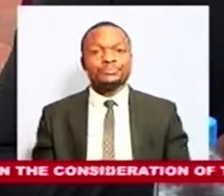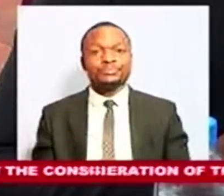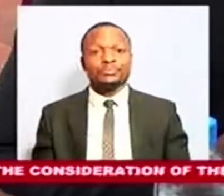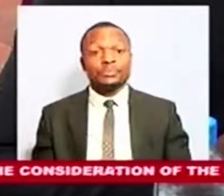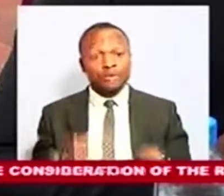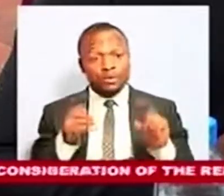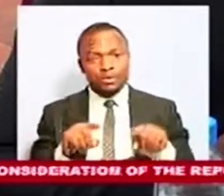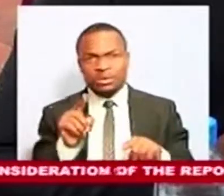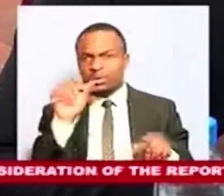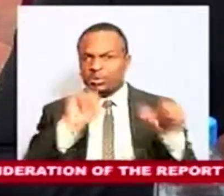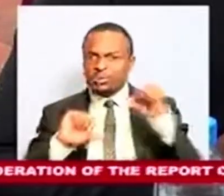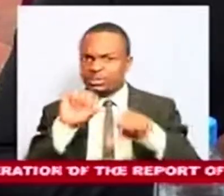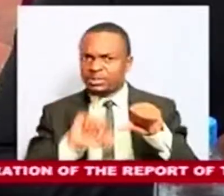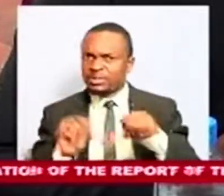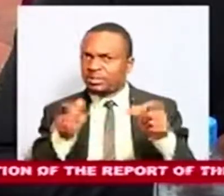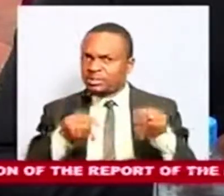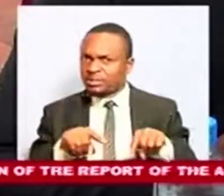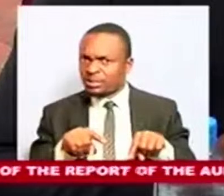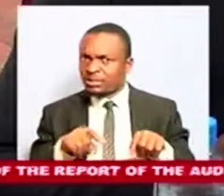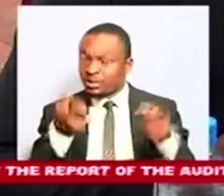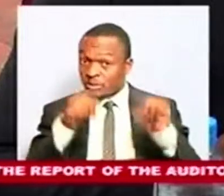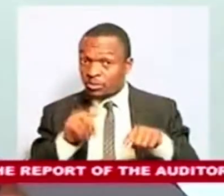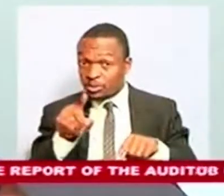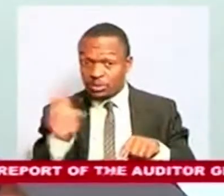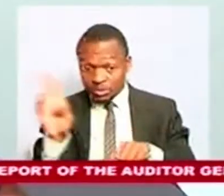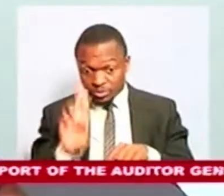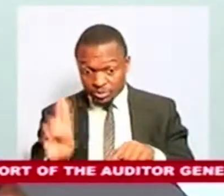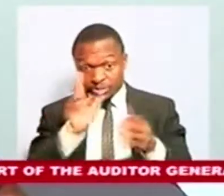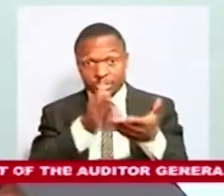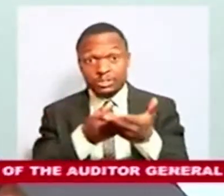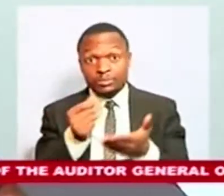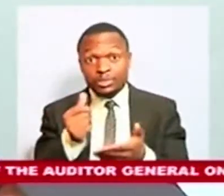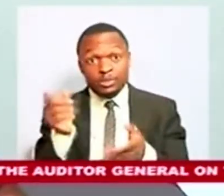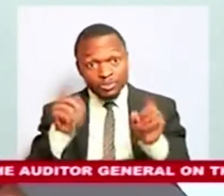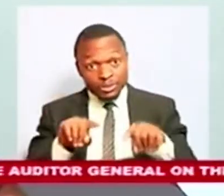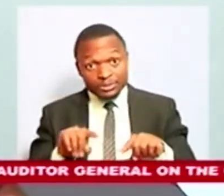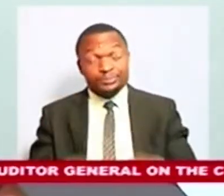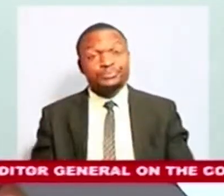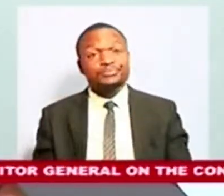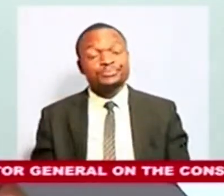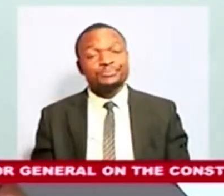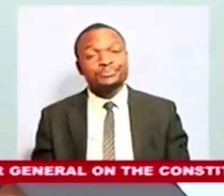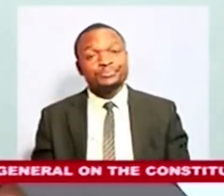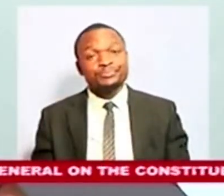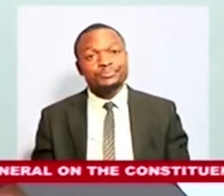When were you audited? And when did you spend this money?